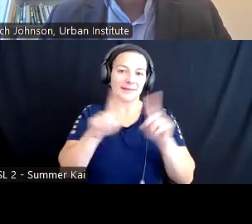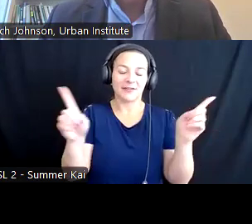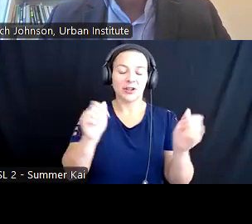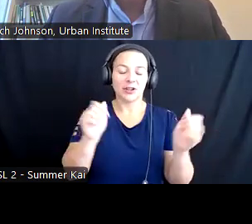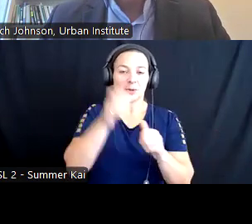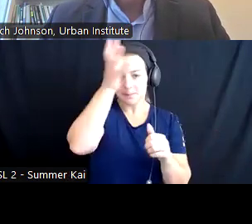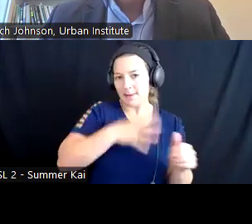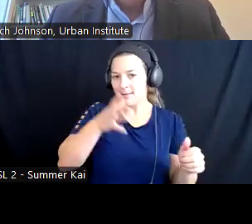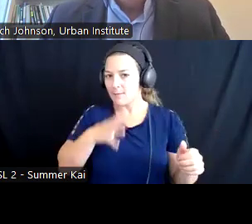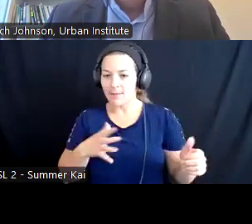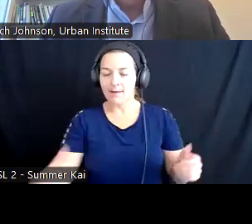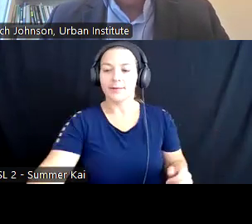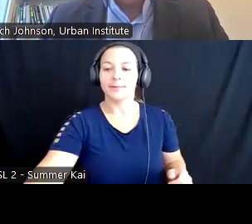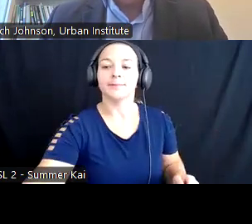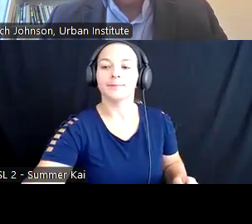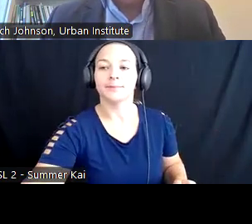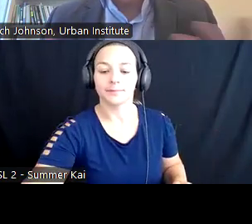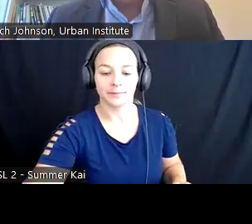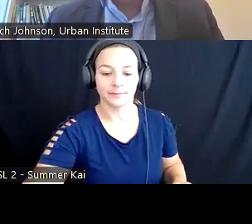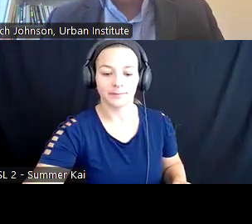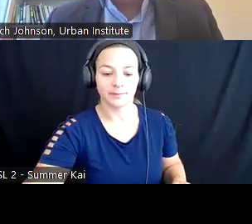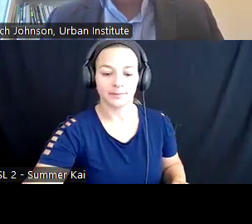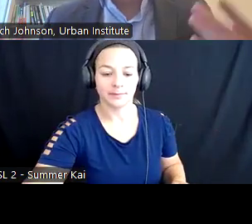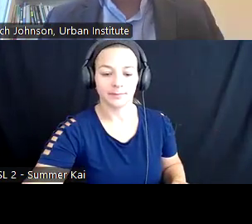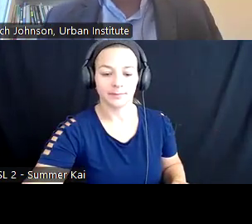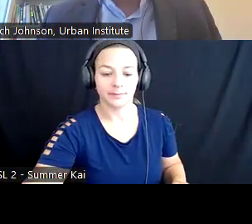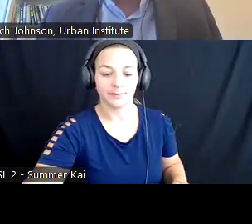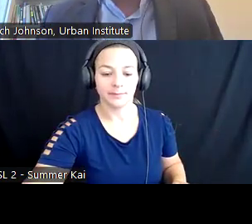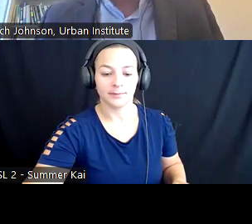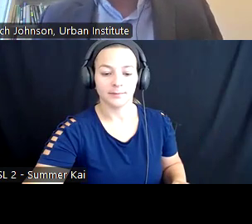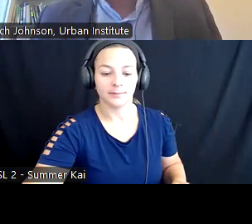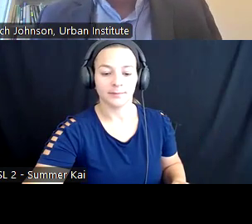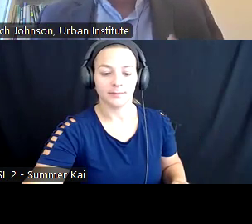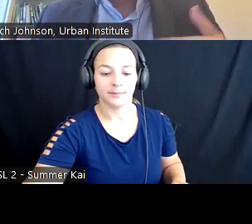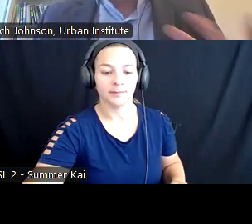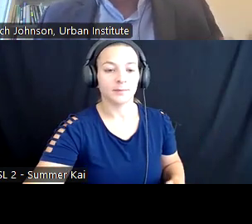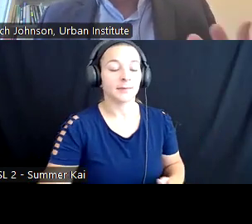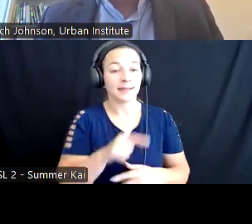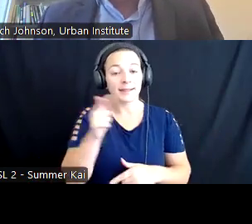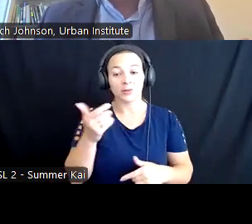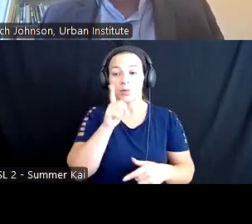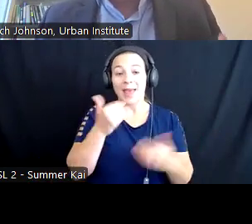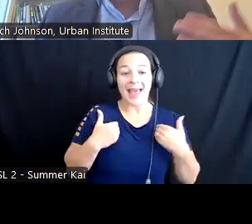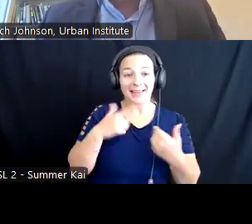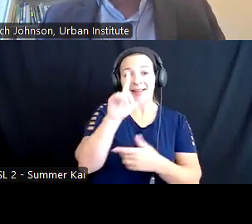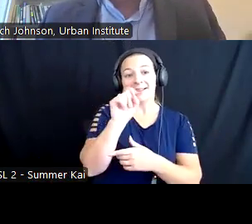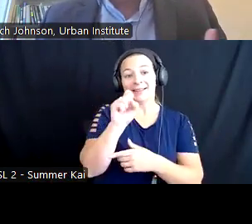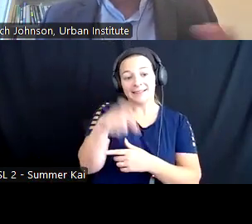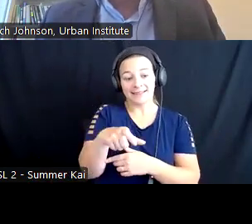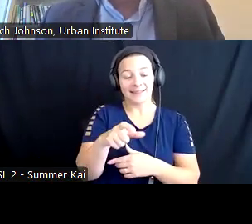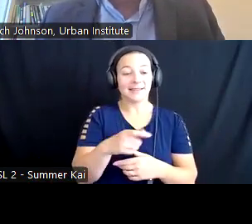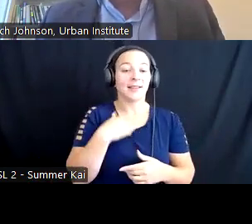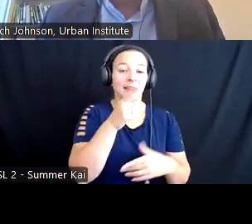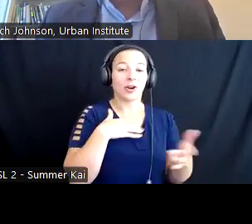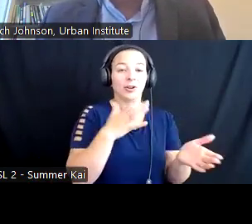slide, we turn to our next research question: who has LTS needs? And here we're defining that as requiring help with 2 or